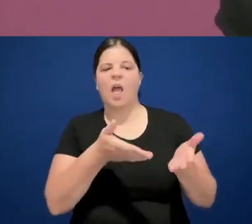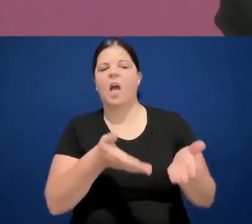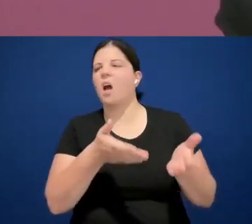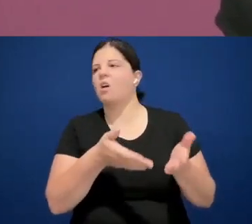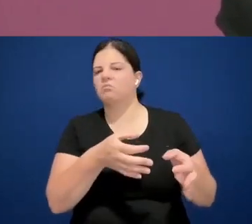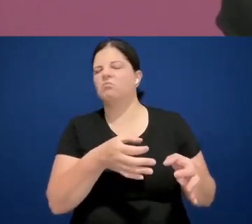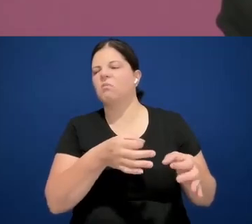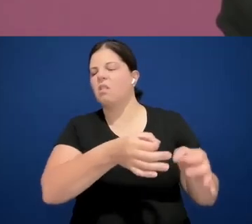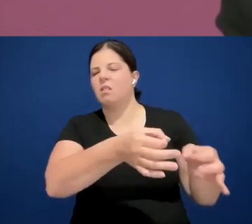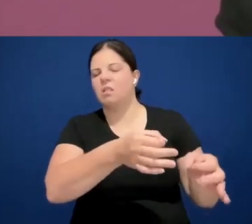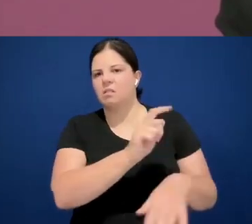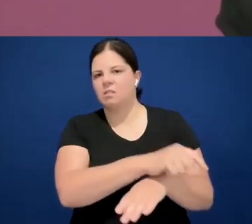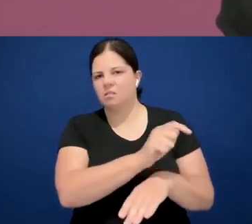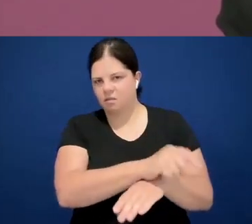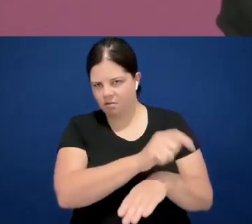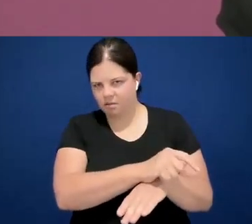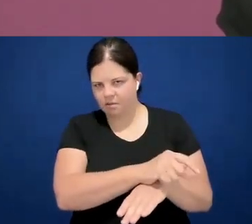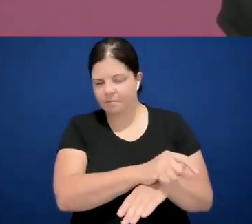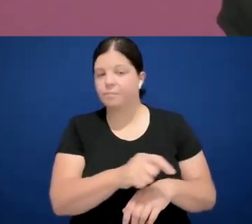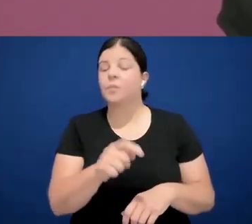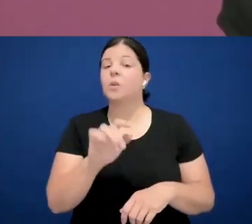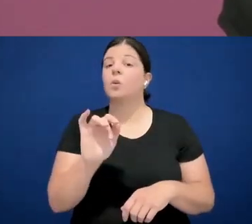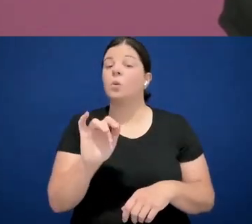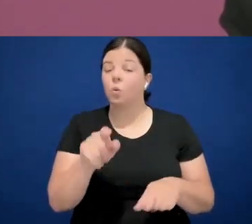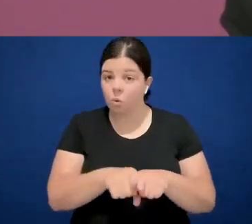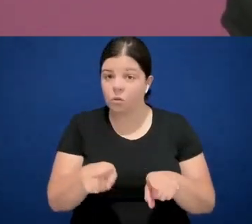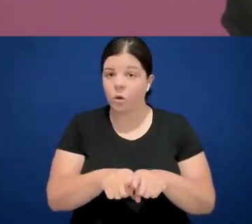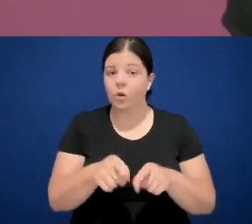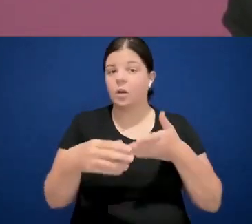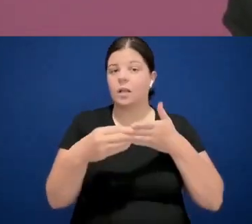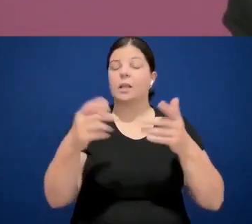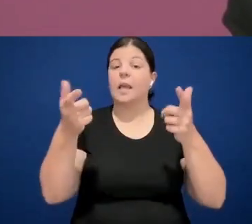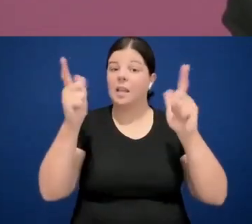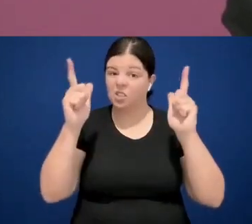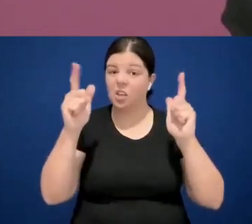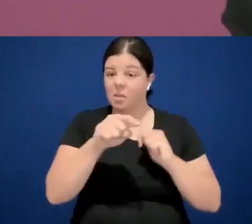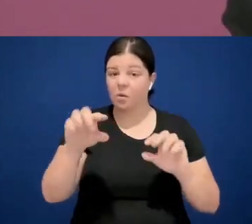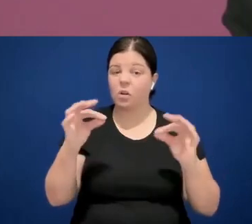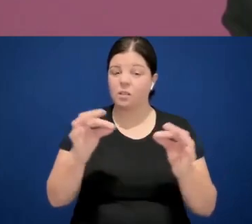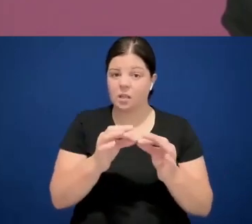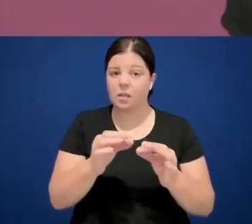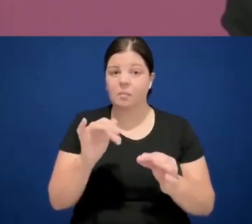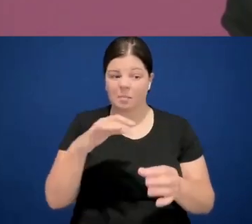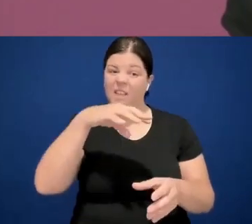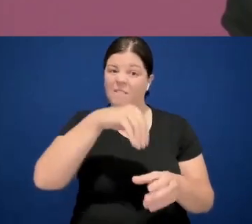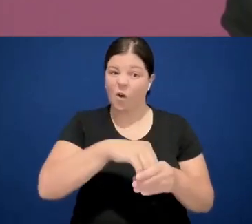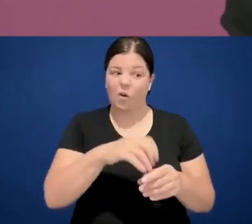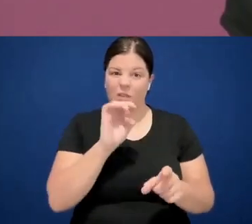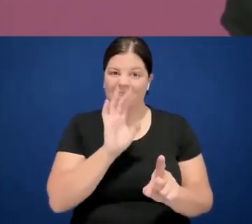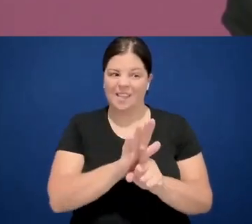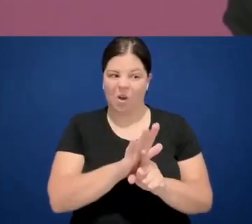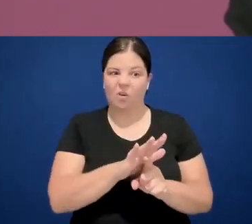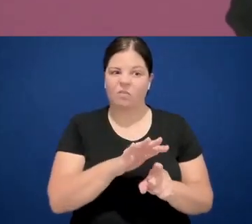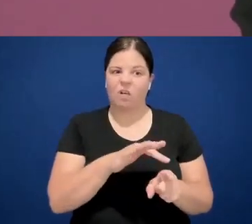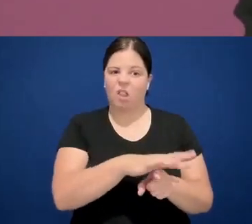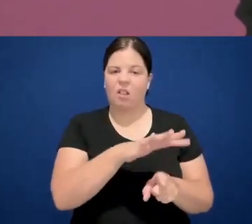some period of time, but even the culture of the leadership of the organisation who might have been heavily involved in the corrupt activity. So